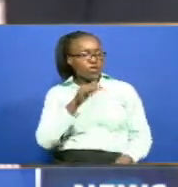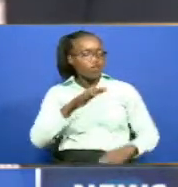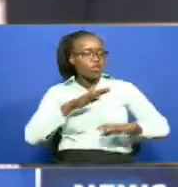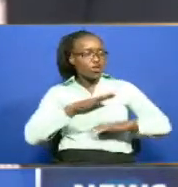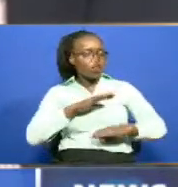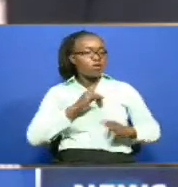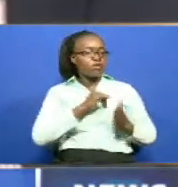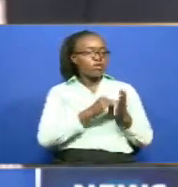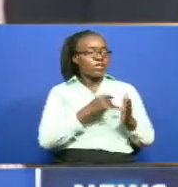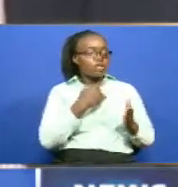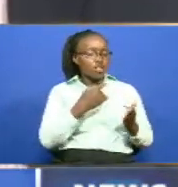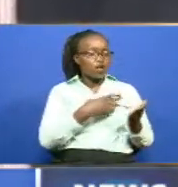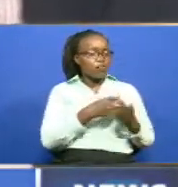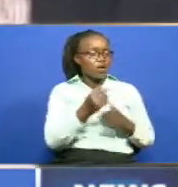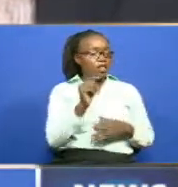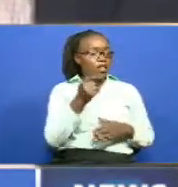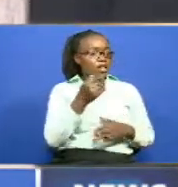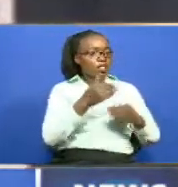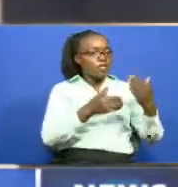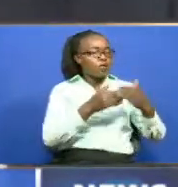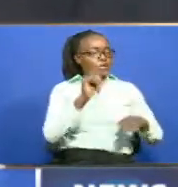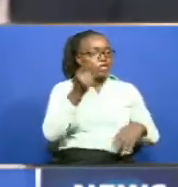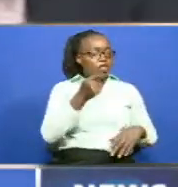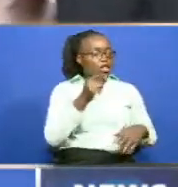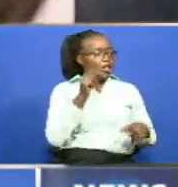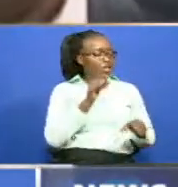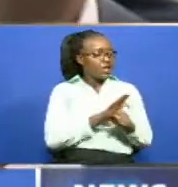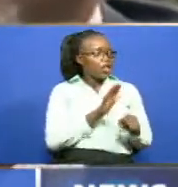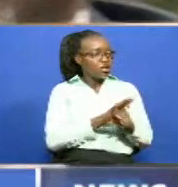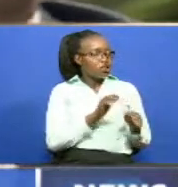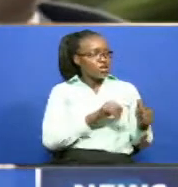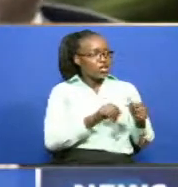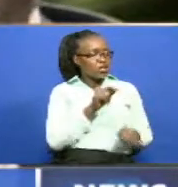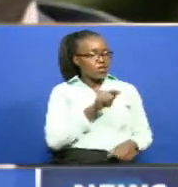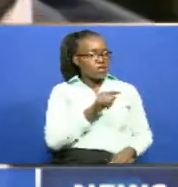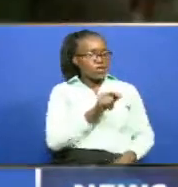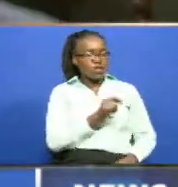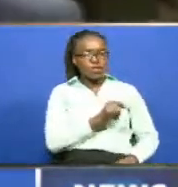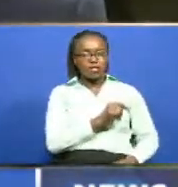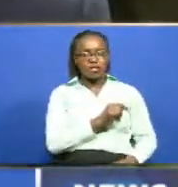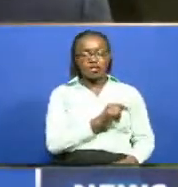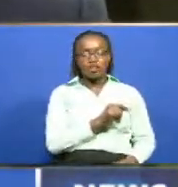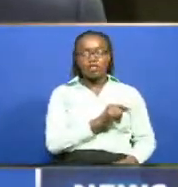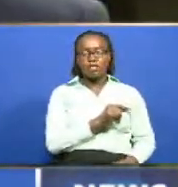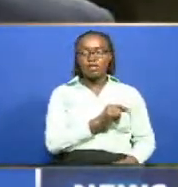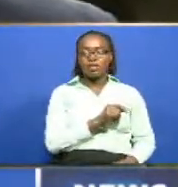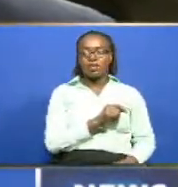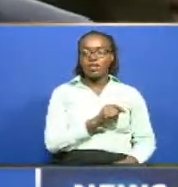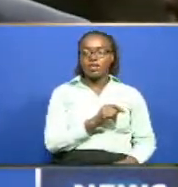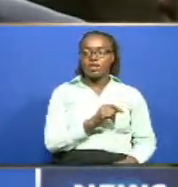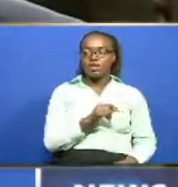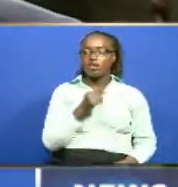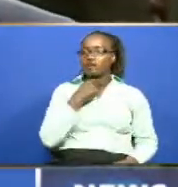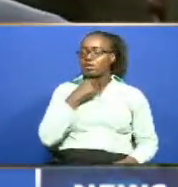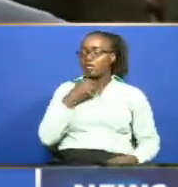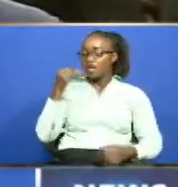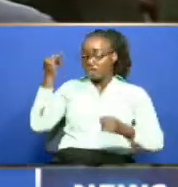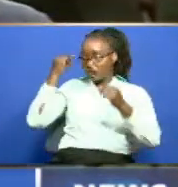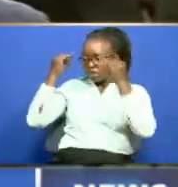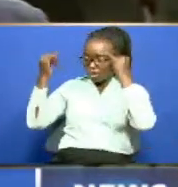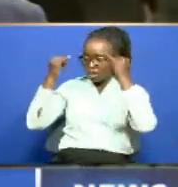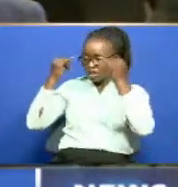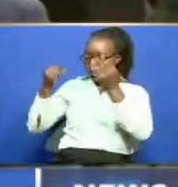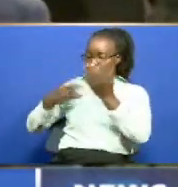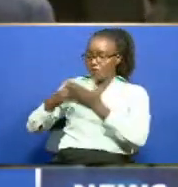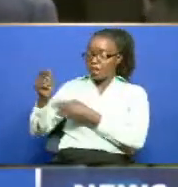say buy Kenya, build Kenya. There's a lot around that. There's a lot around that. I think but we like the idea of buy Kenya, build Kenya